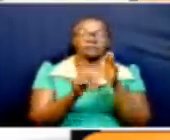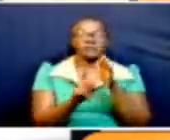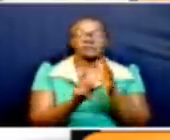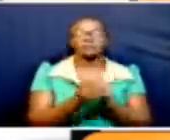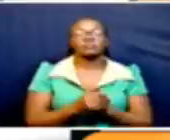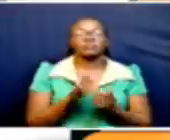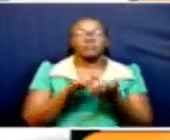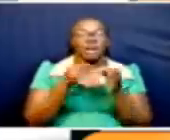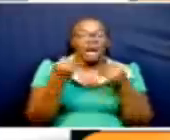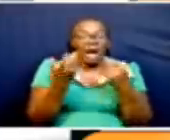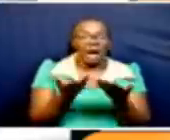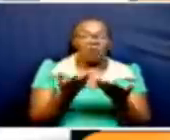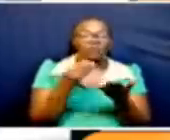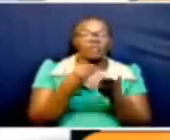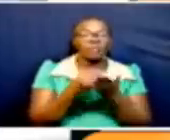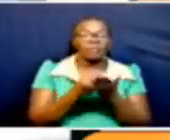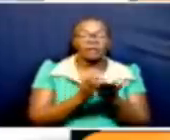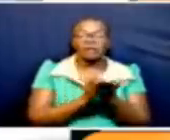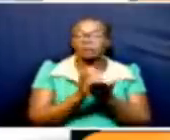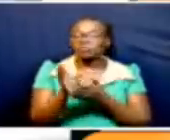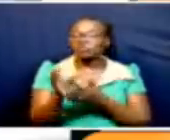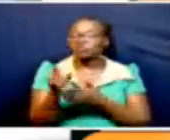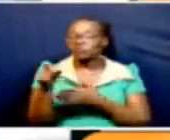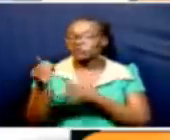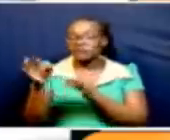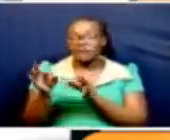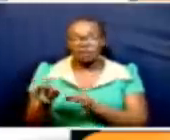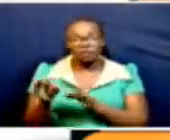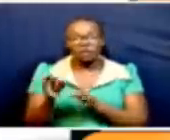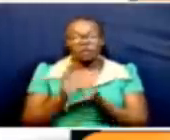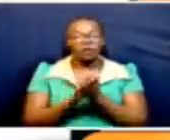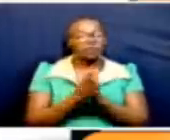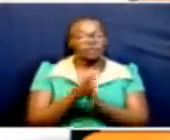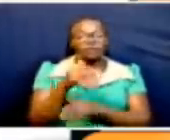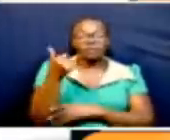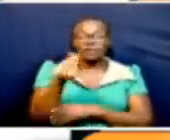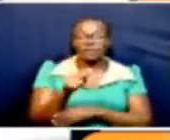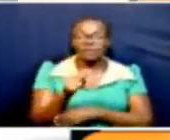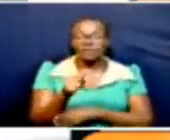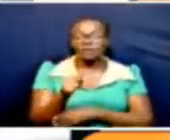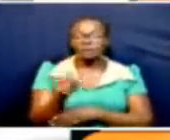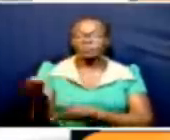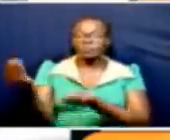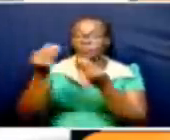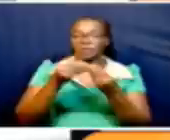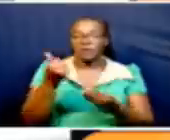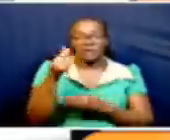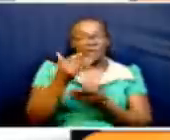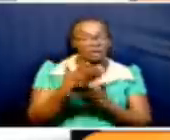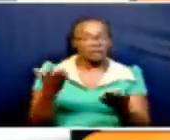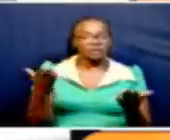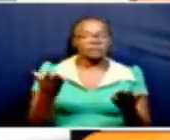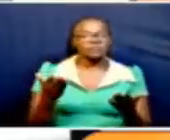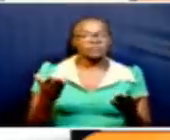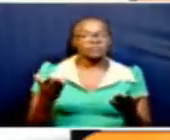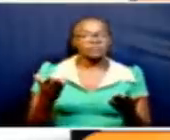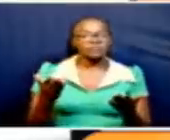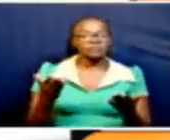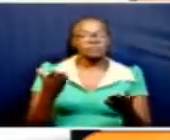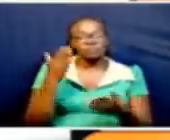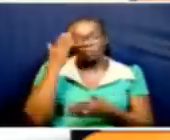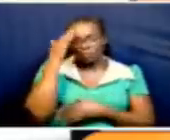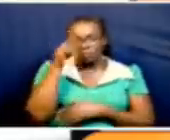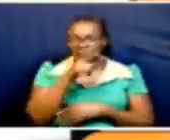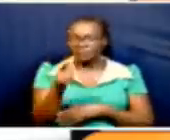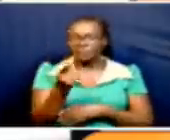How the money went to Ngirita's account without any supply, without her supplying anything, you know, these are the